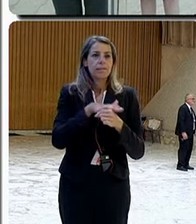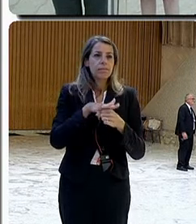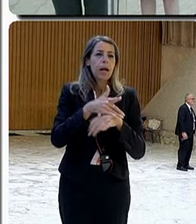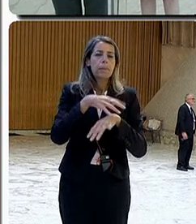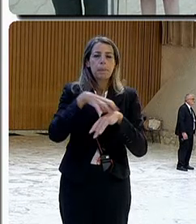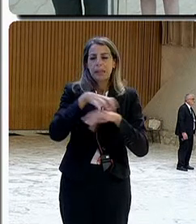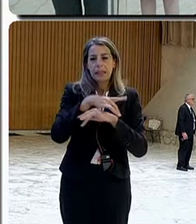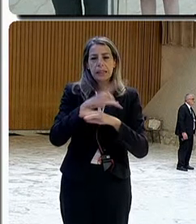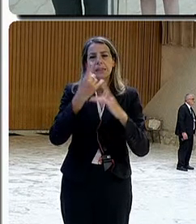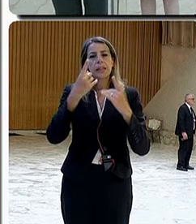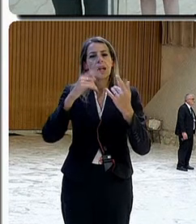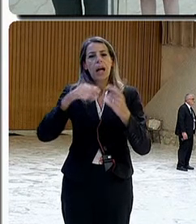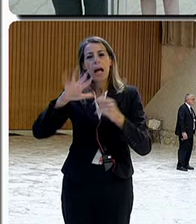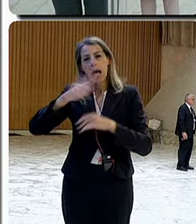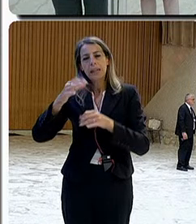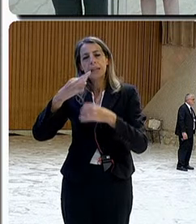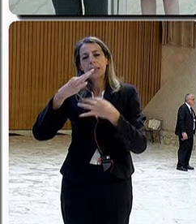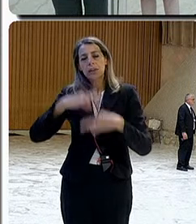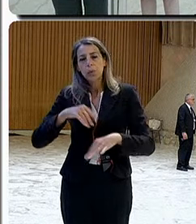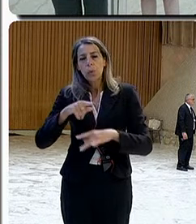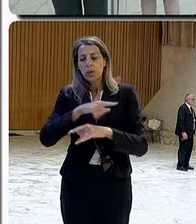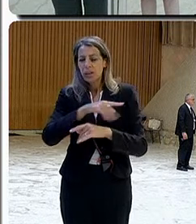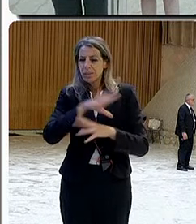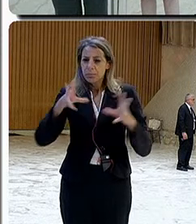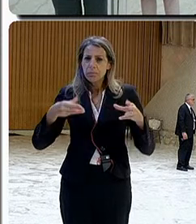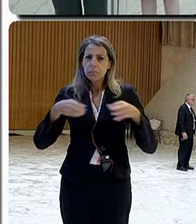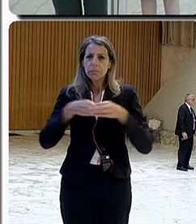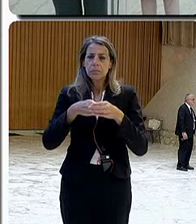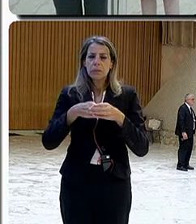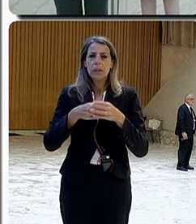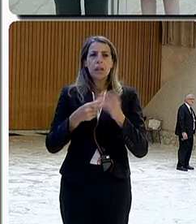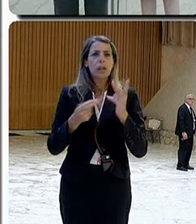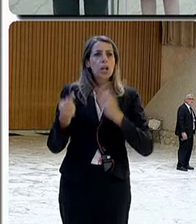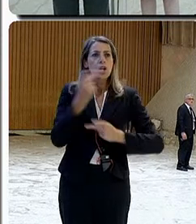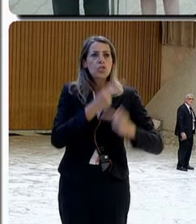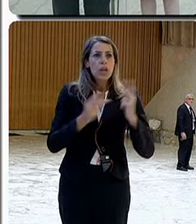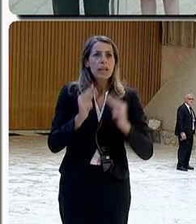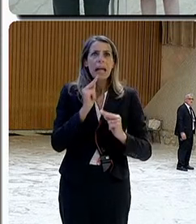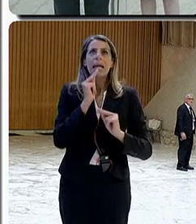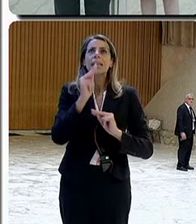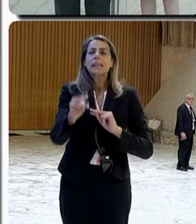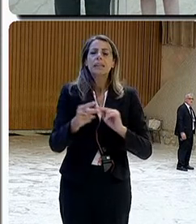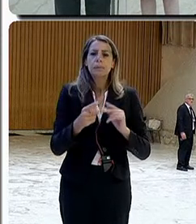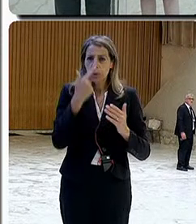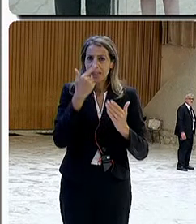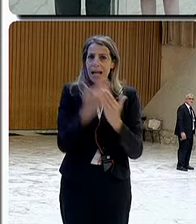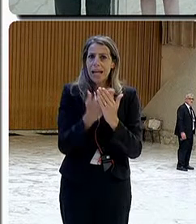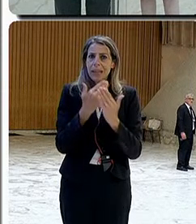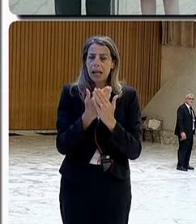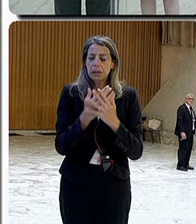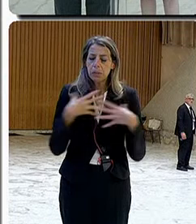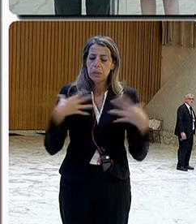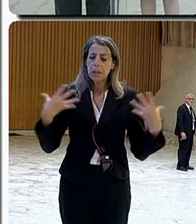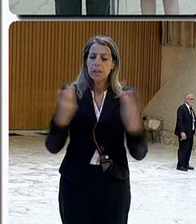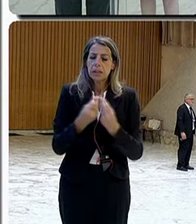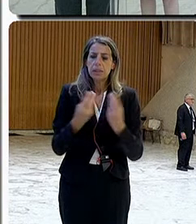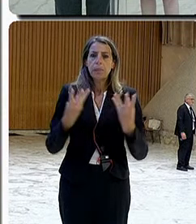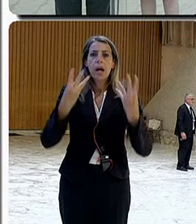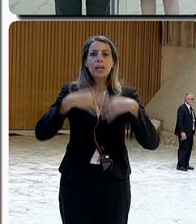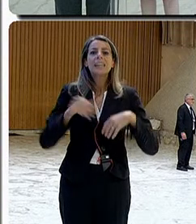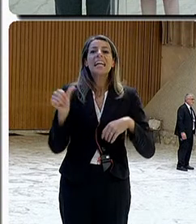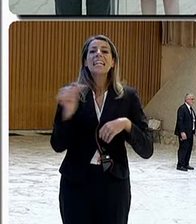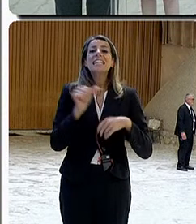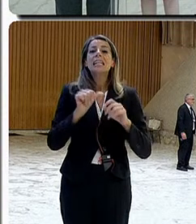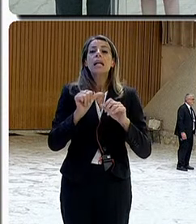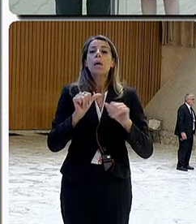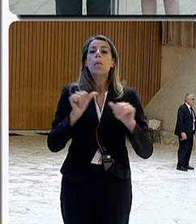the McGrath Institute for Church Life, began seeking answers to this question. Together, we organized the Symposium